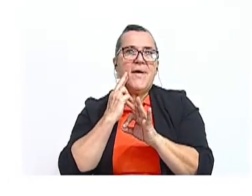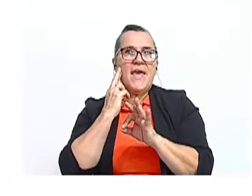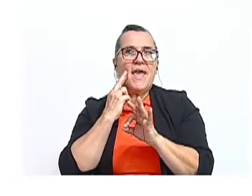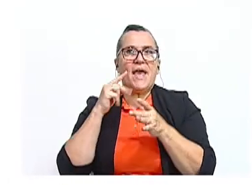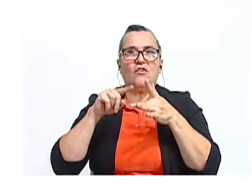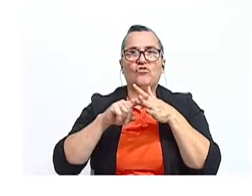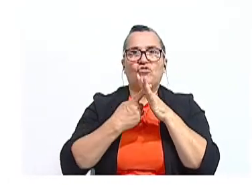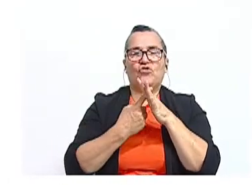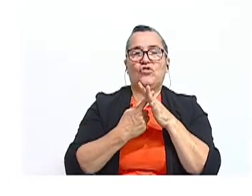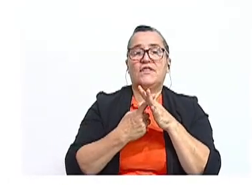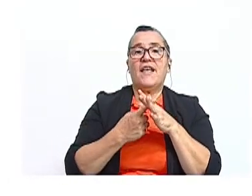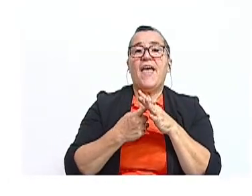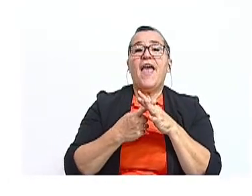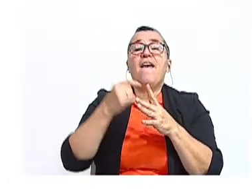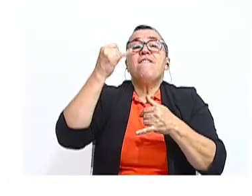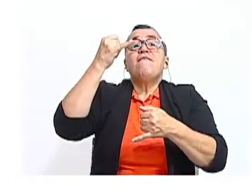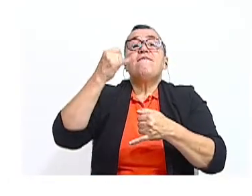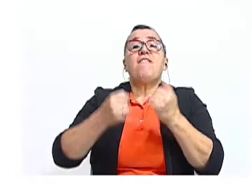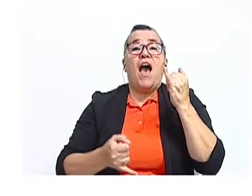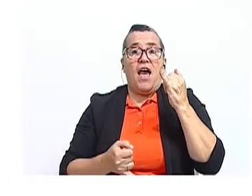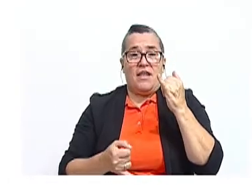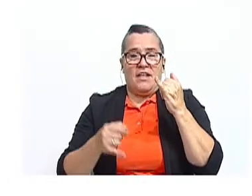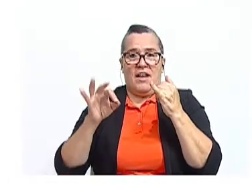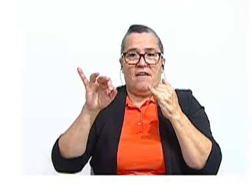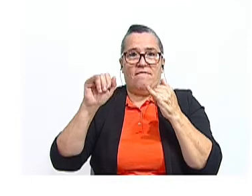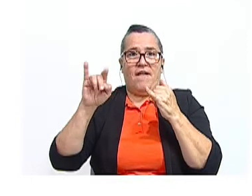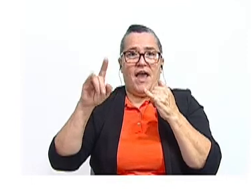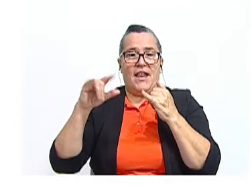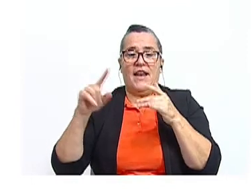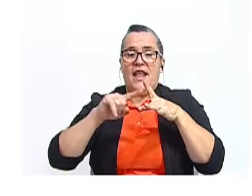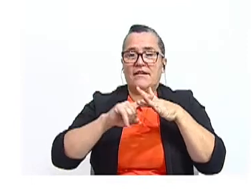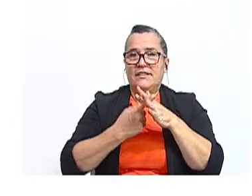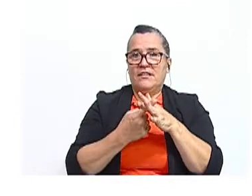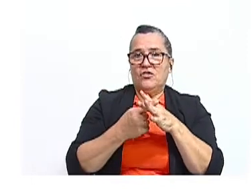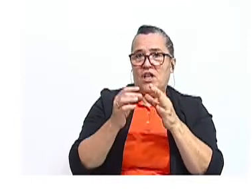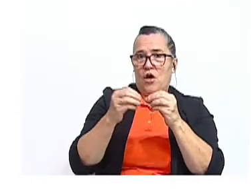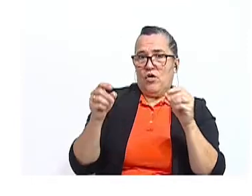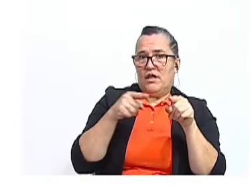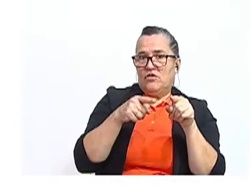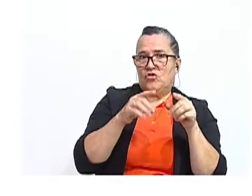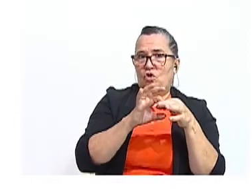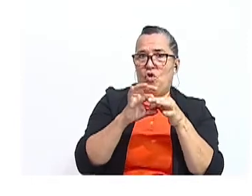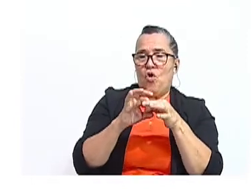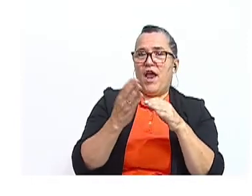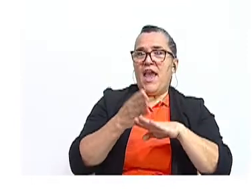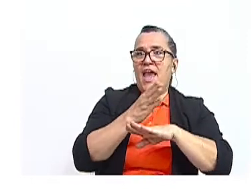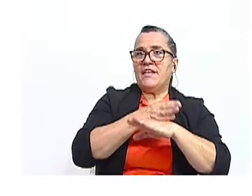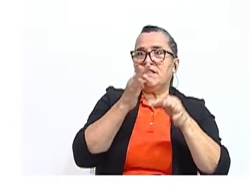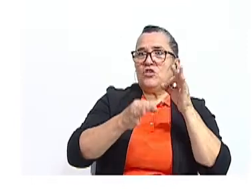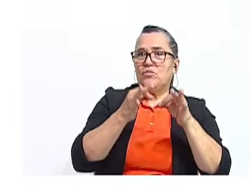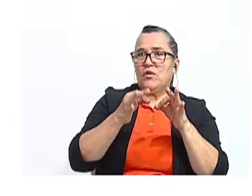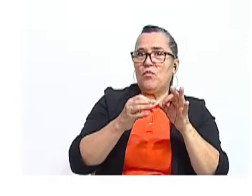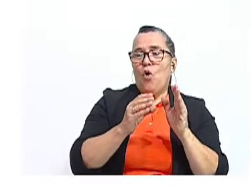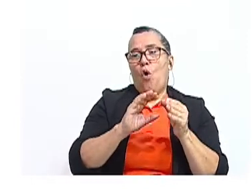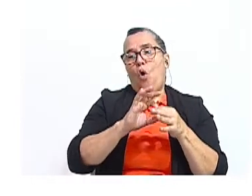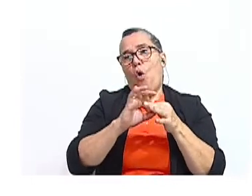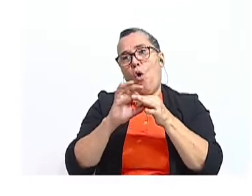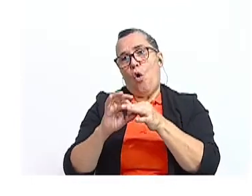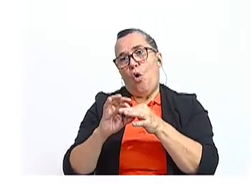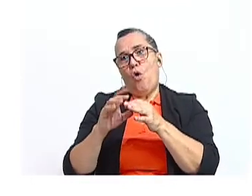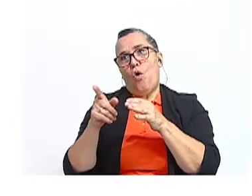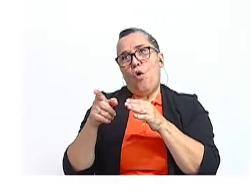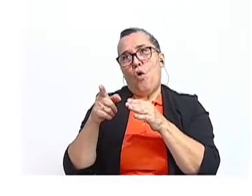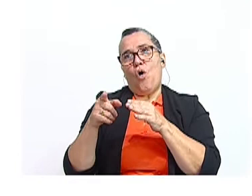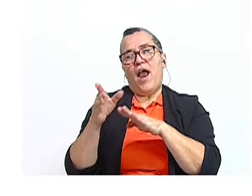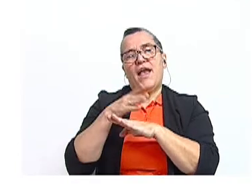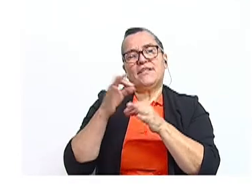introduced with the word finally at the beginning of the sentence, and is about stereotypes about indigenous people. So you have to pay attention